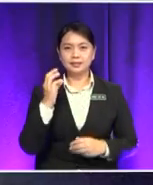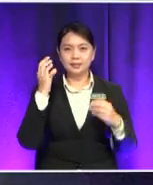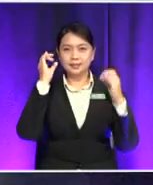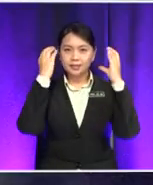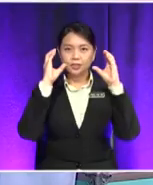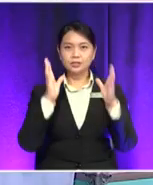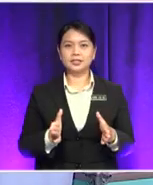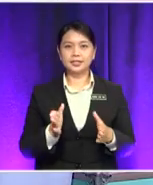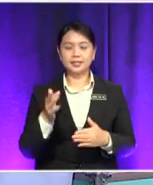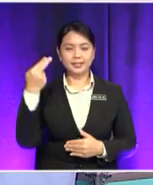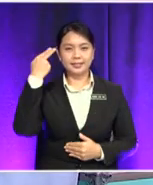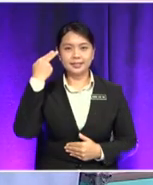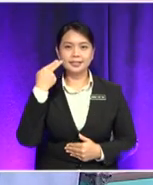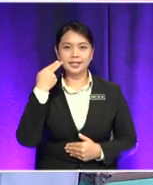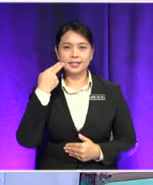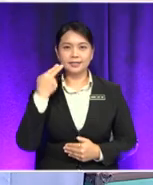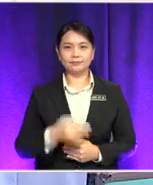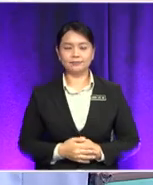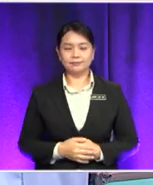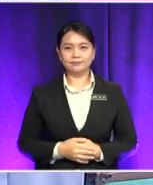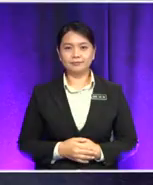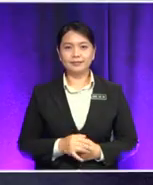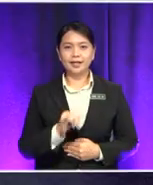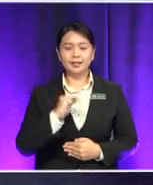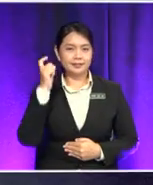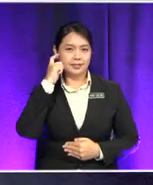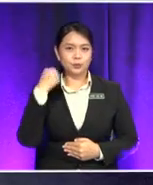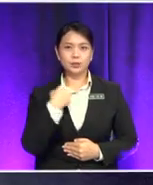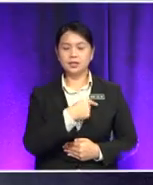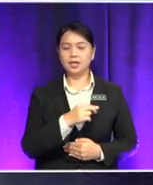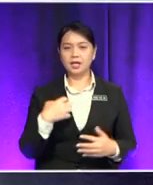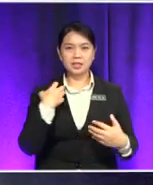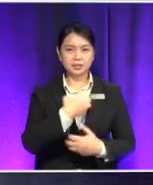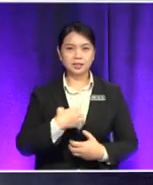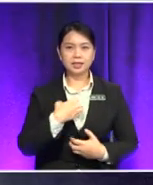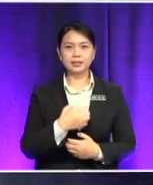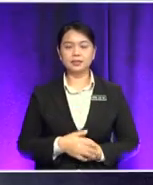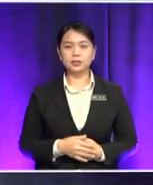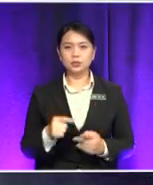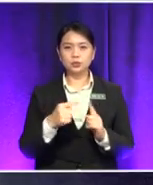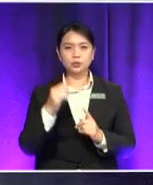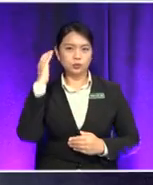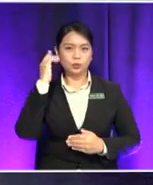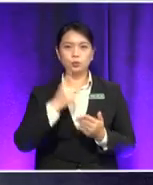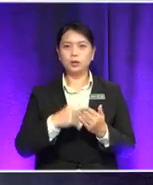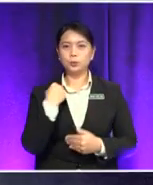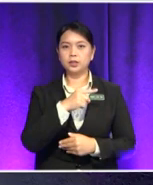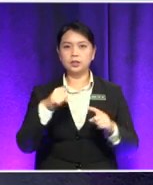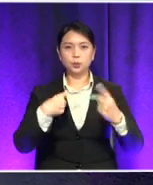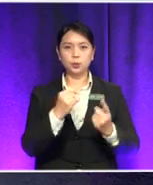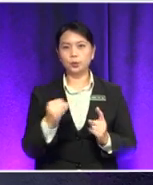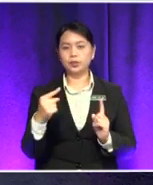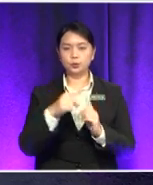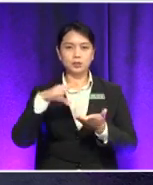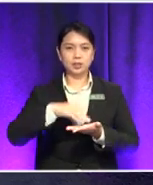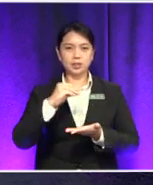Hidayah? Alhamdulillah. Hi, Hanif. Hi. I think we're so excited, Teacher Hidayah. Yes. I'm really excited to know what we're going to learn. But then again, it's